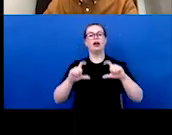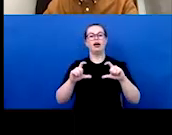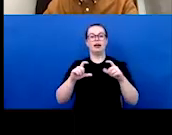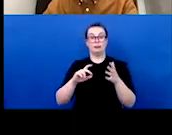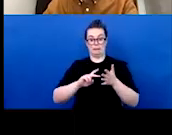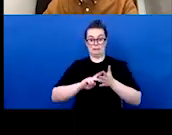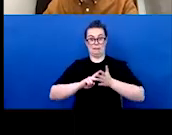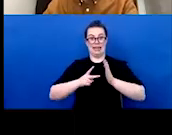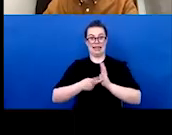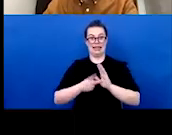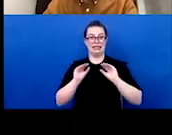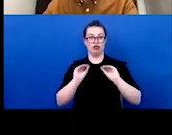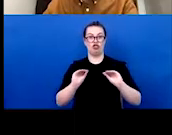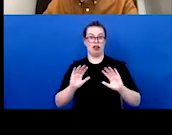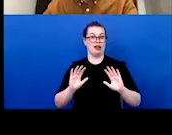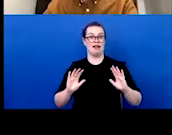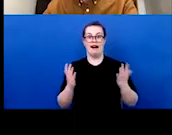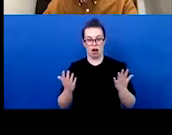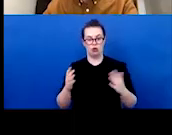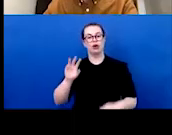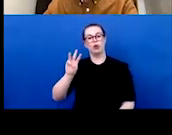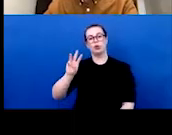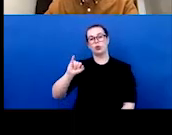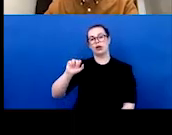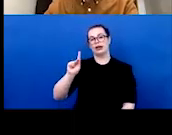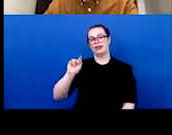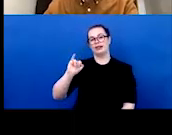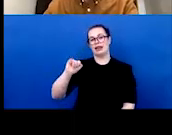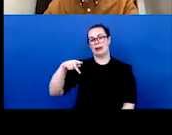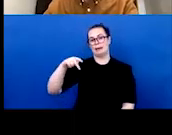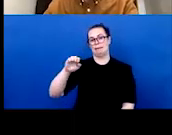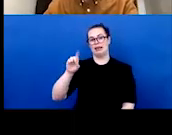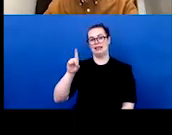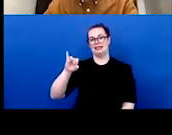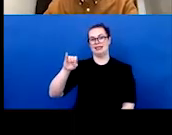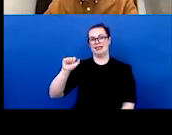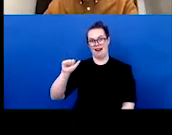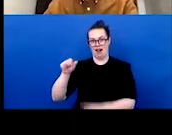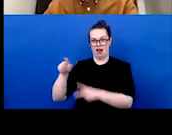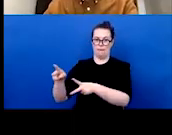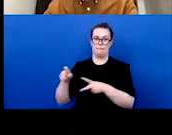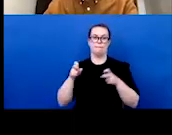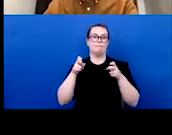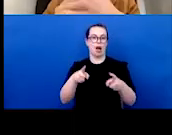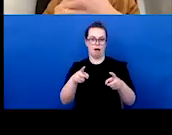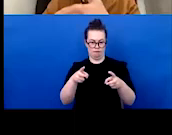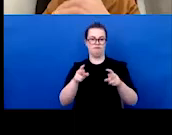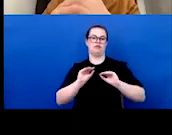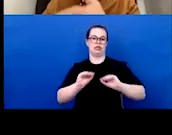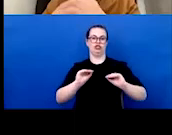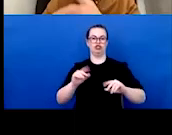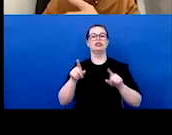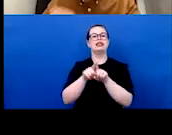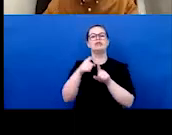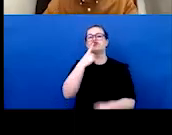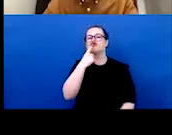on sentences from Wikipedia, and the error detection system, which is shown in red here, which is the system that